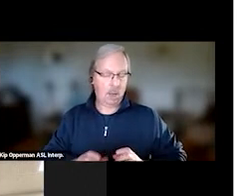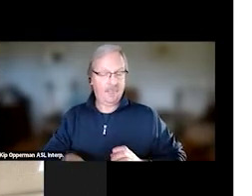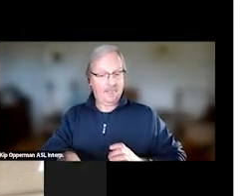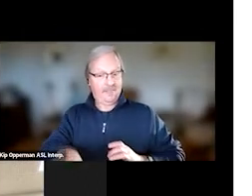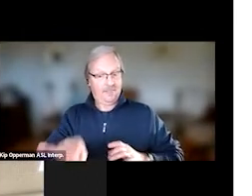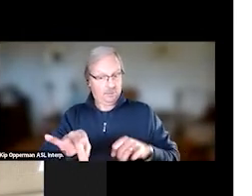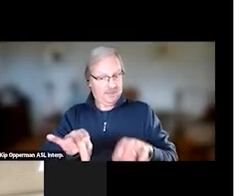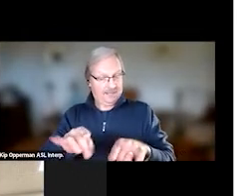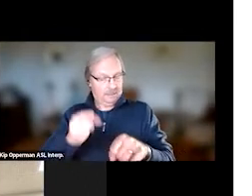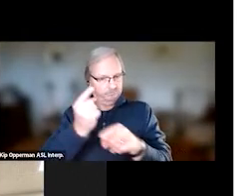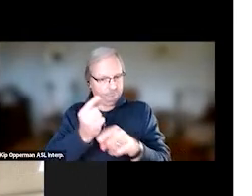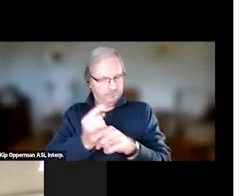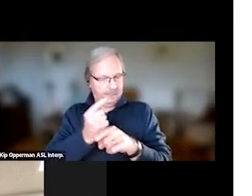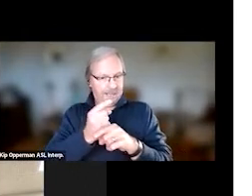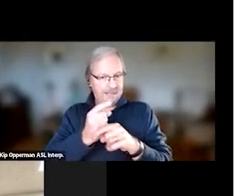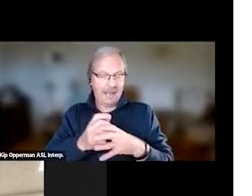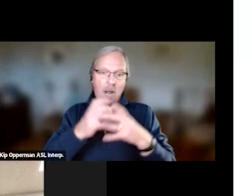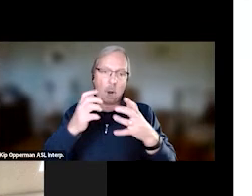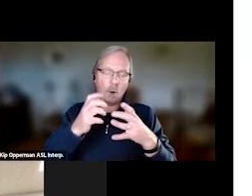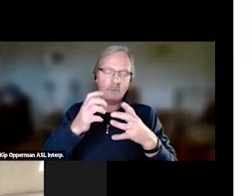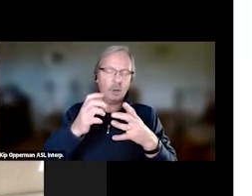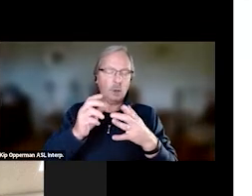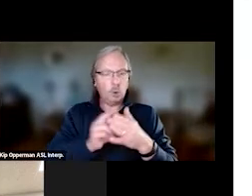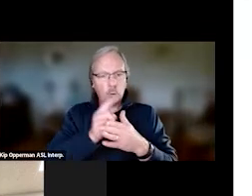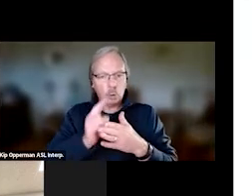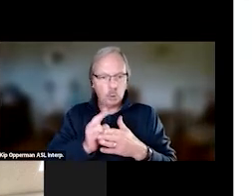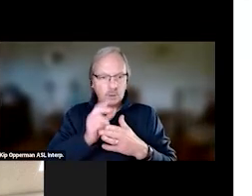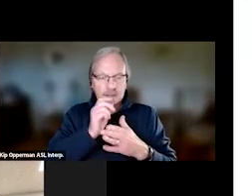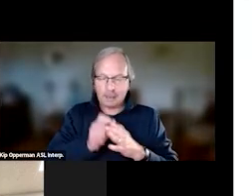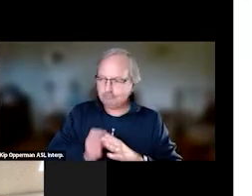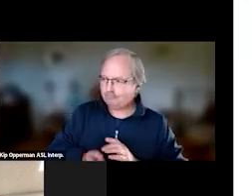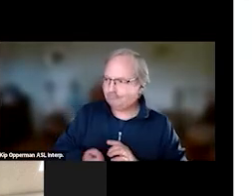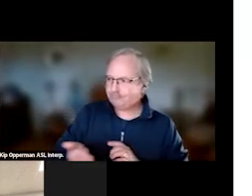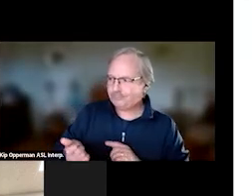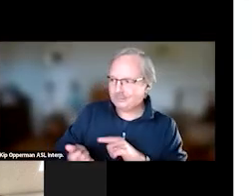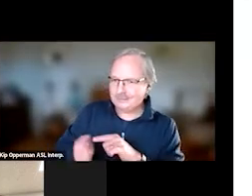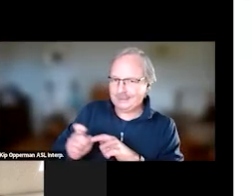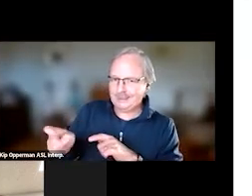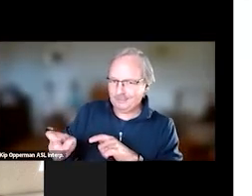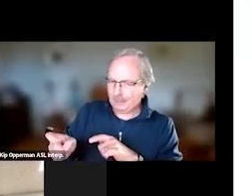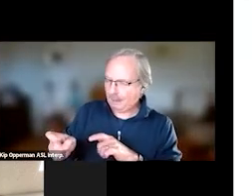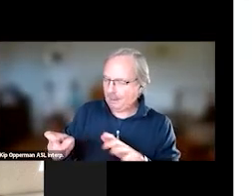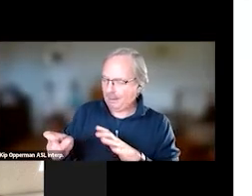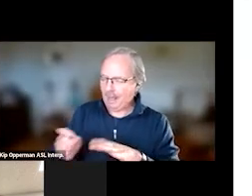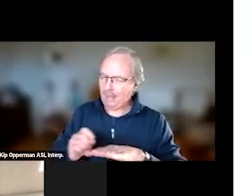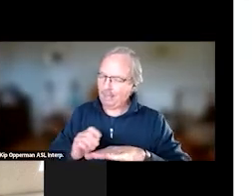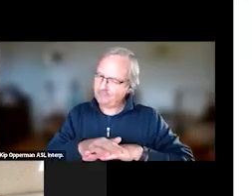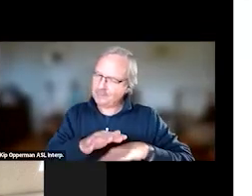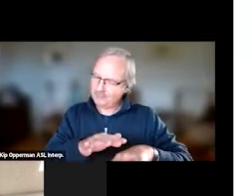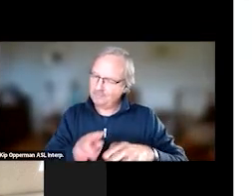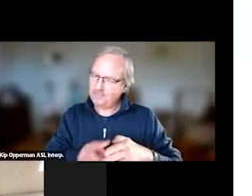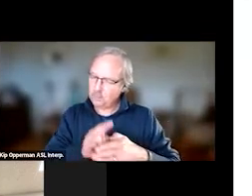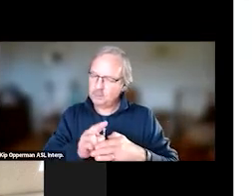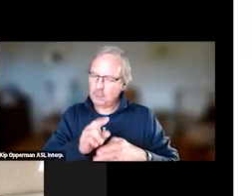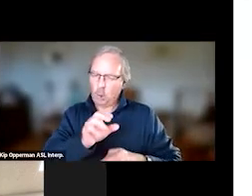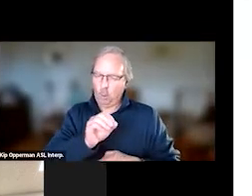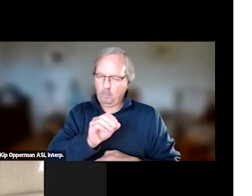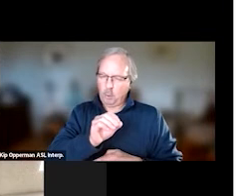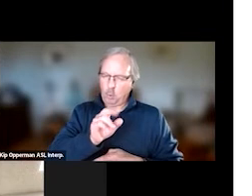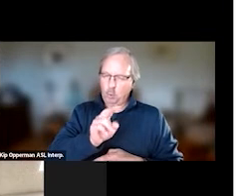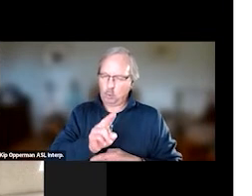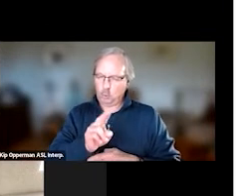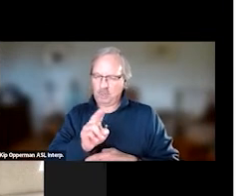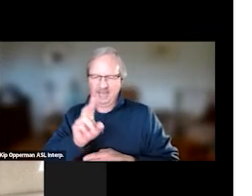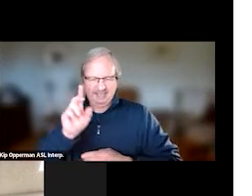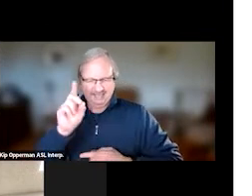not overused, not diverted, how these medications are actually effective in the treating of opioid use disorder. Even though they are